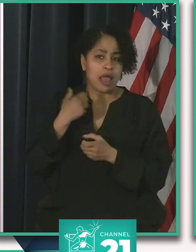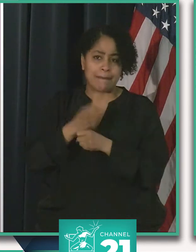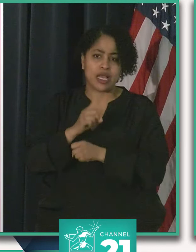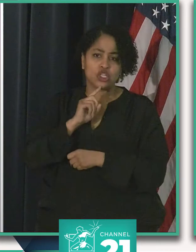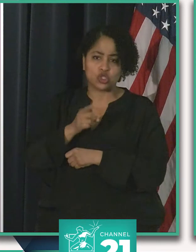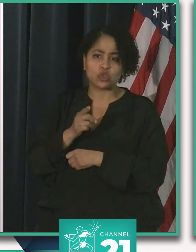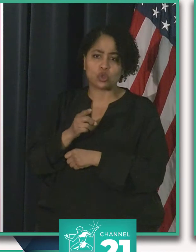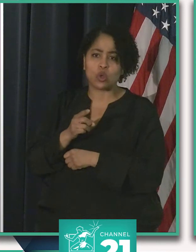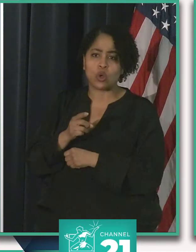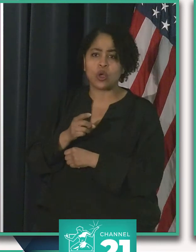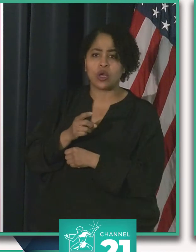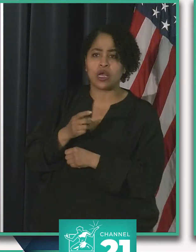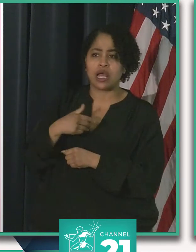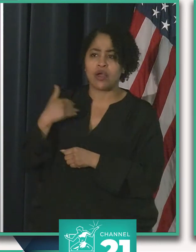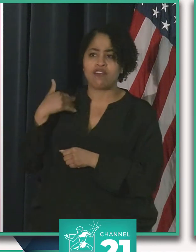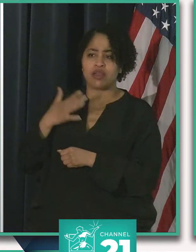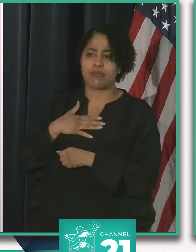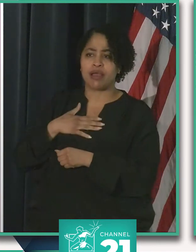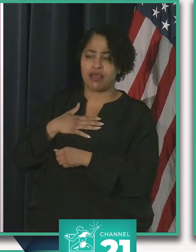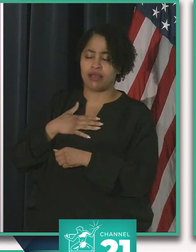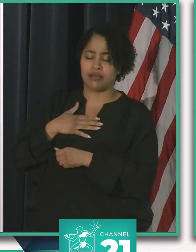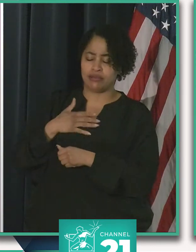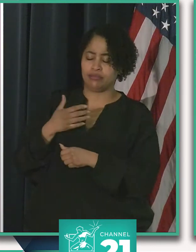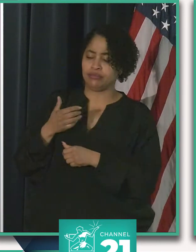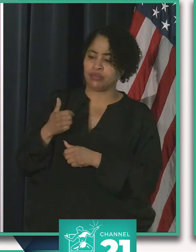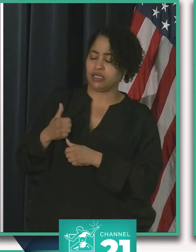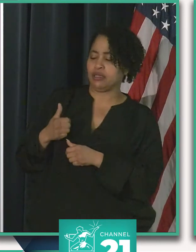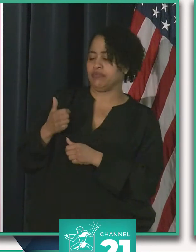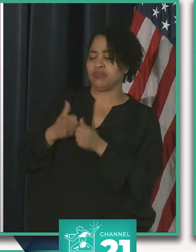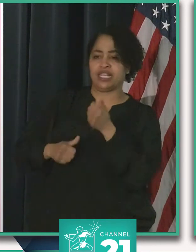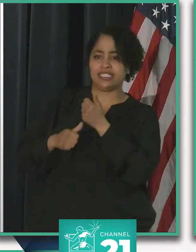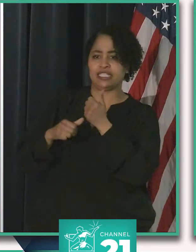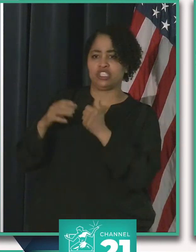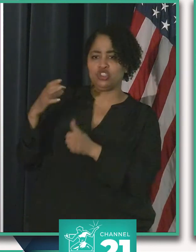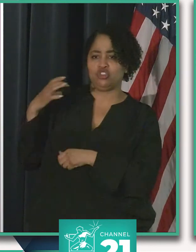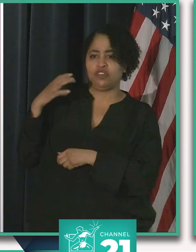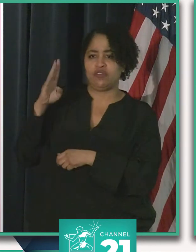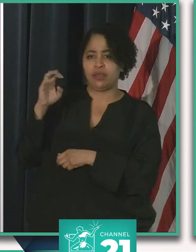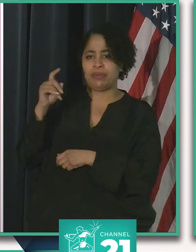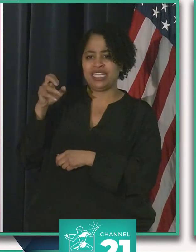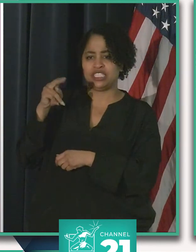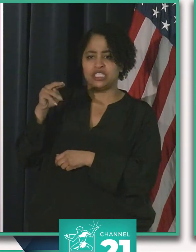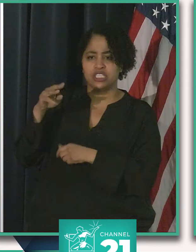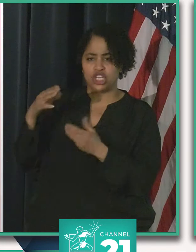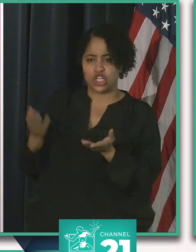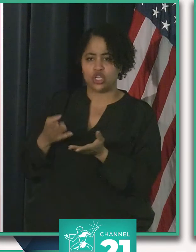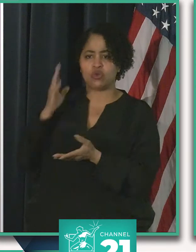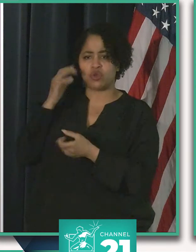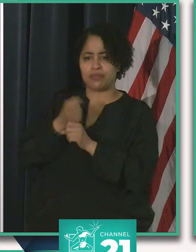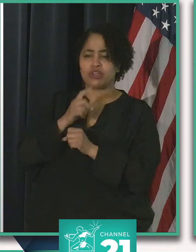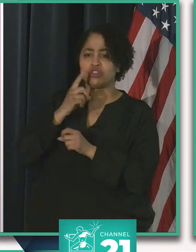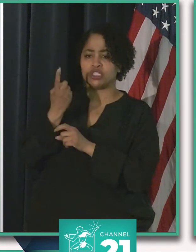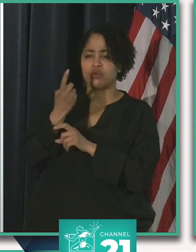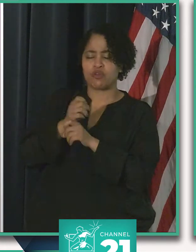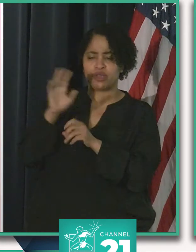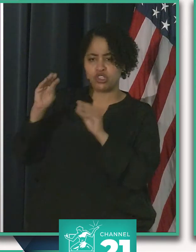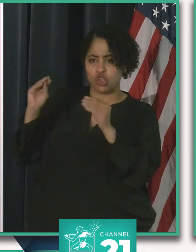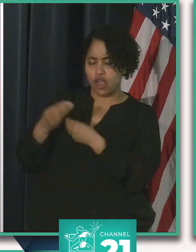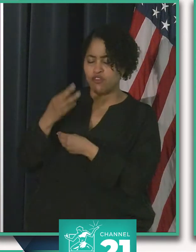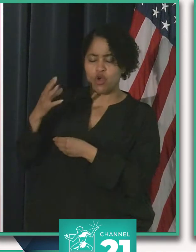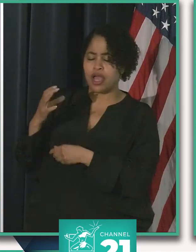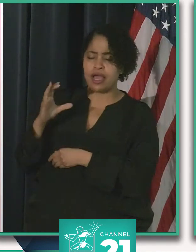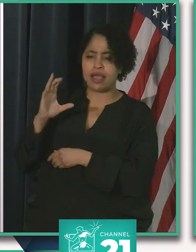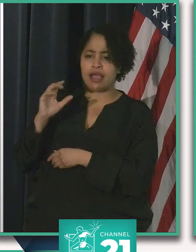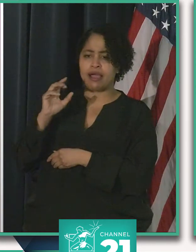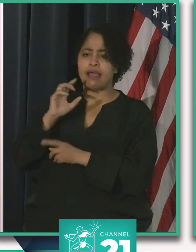have... Assistant Chief Bettison here, who will make sure that someone from his office or the commander